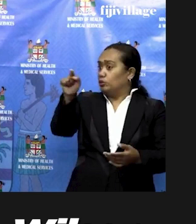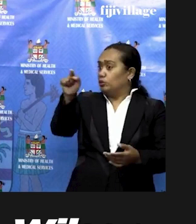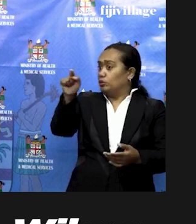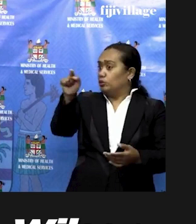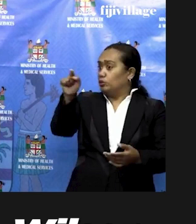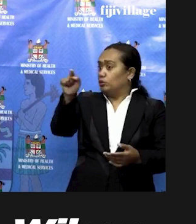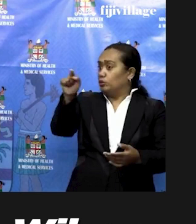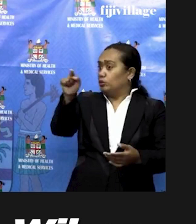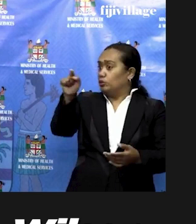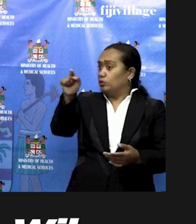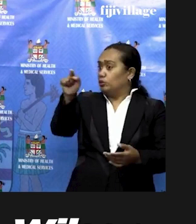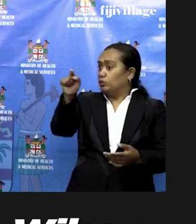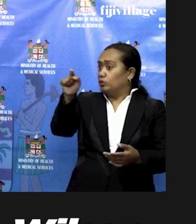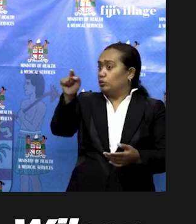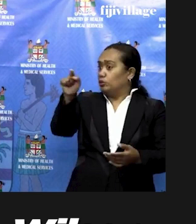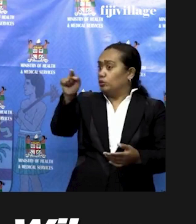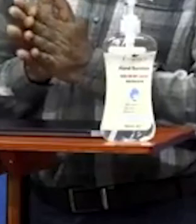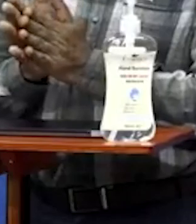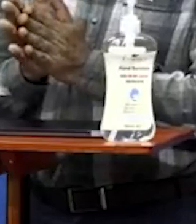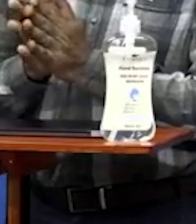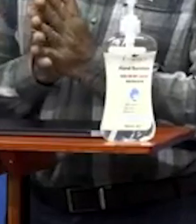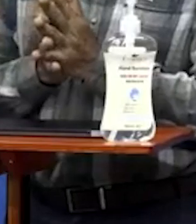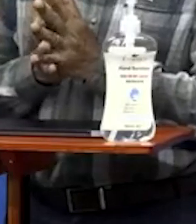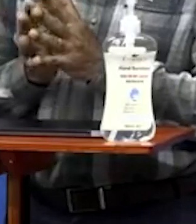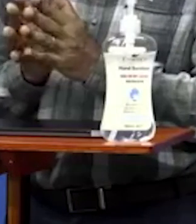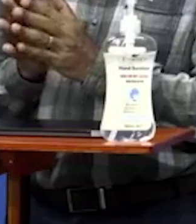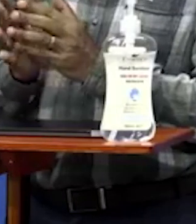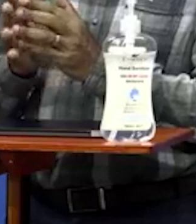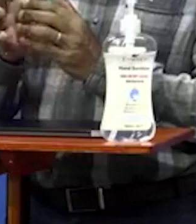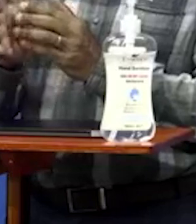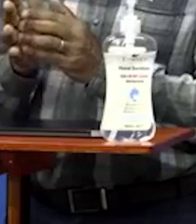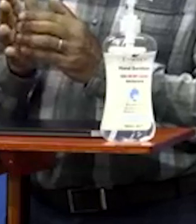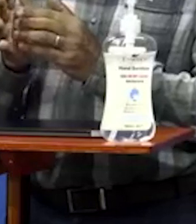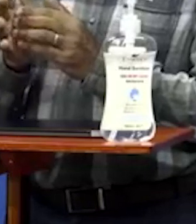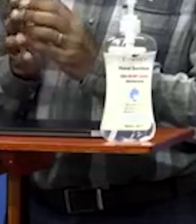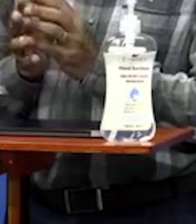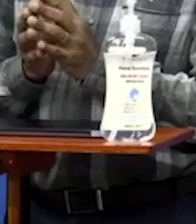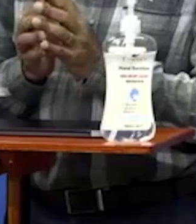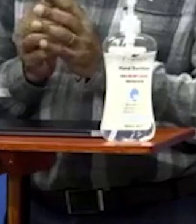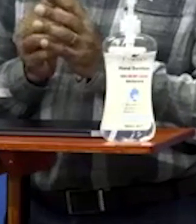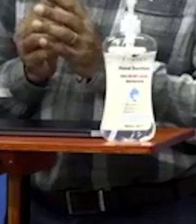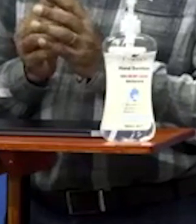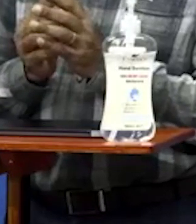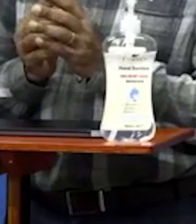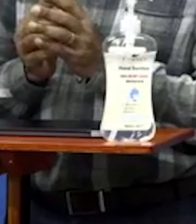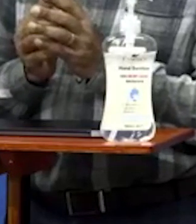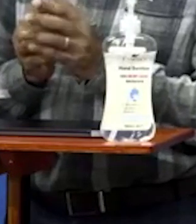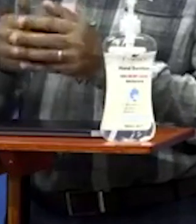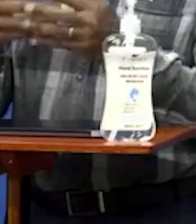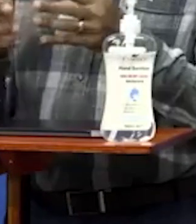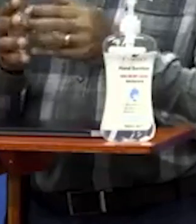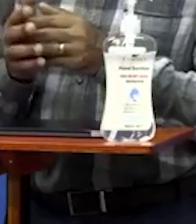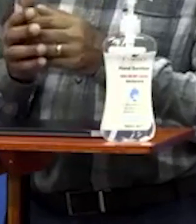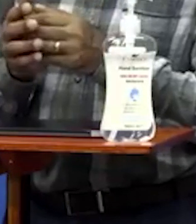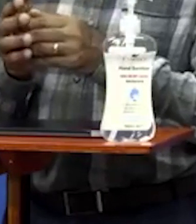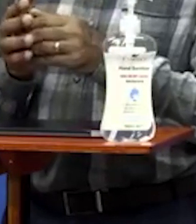not just the actual words that are coming out. Yes. So if it rains outside, I would explain it's raining outside. It's heavy rain.